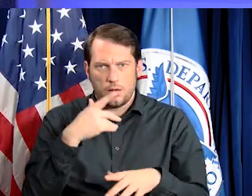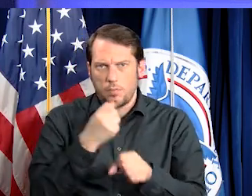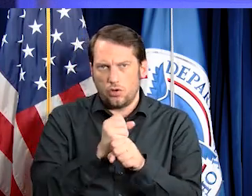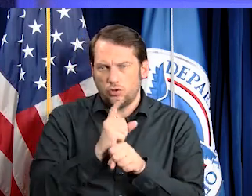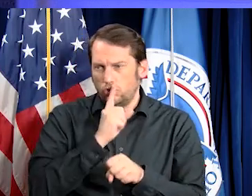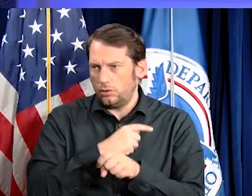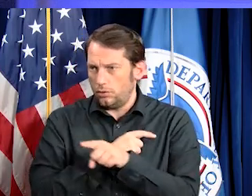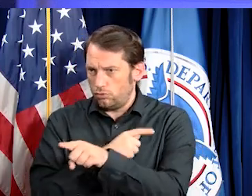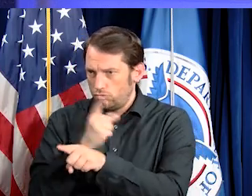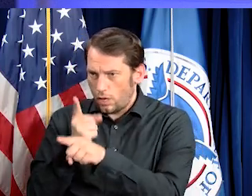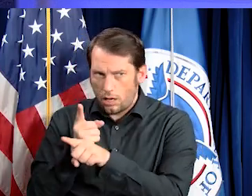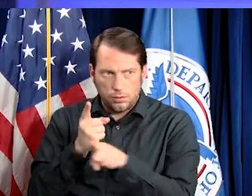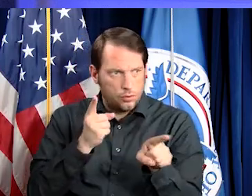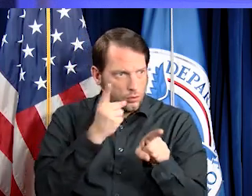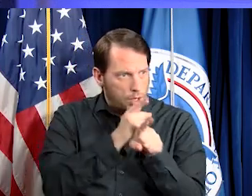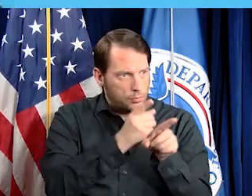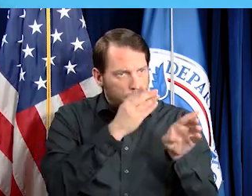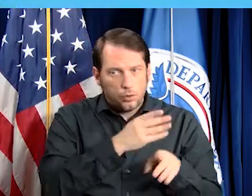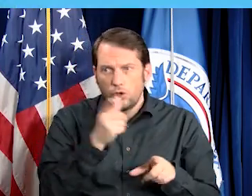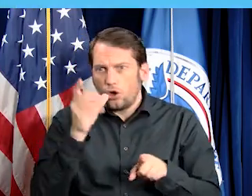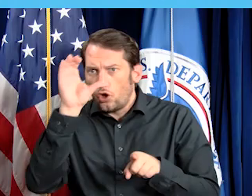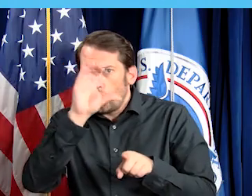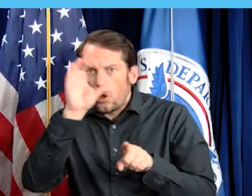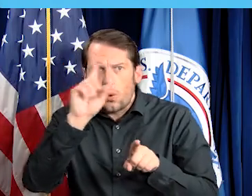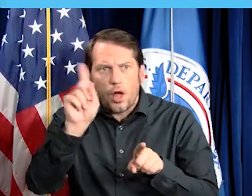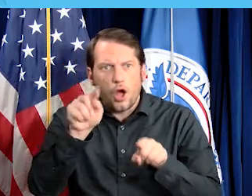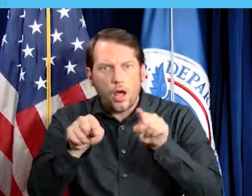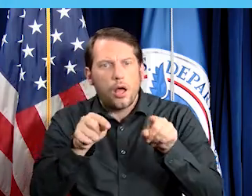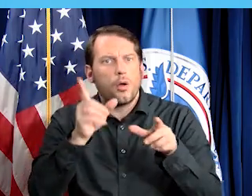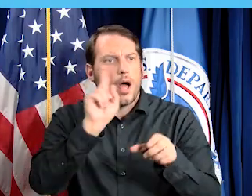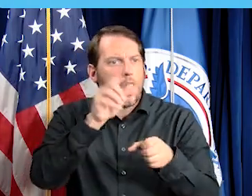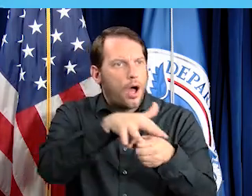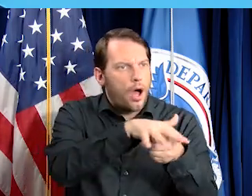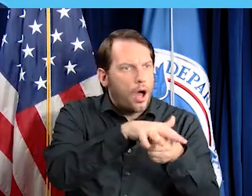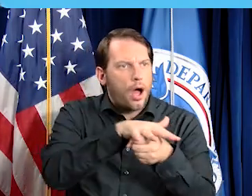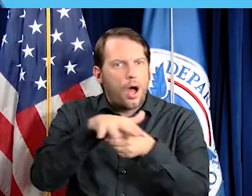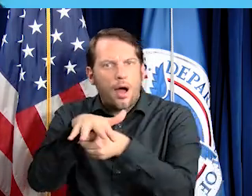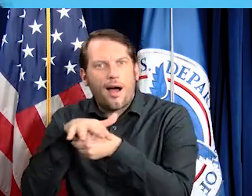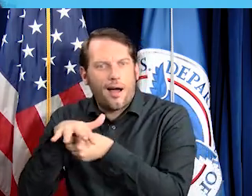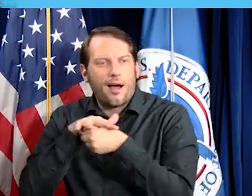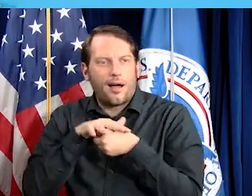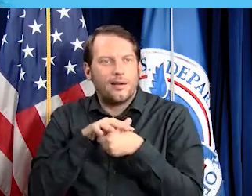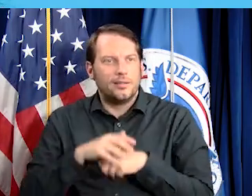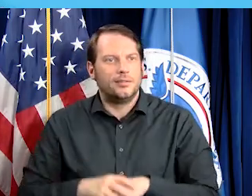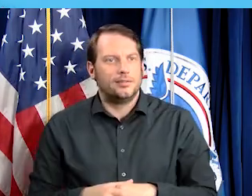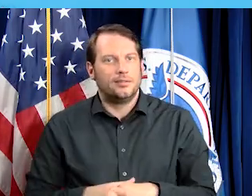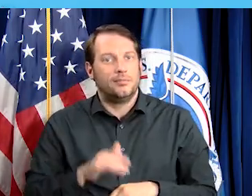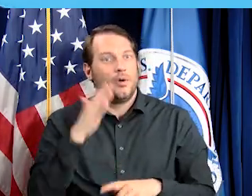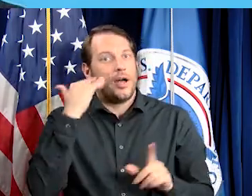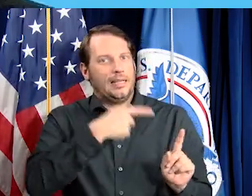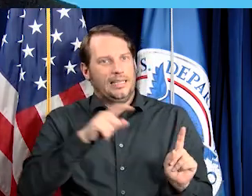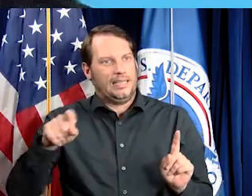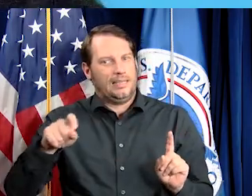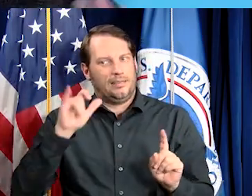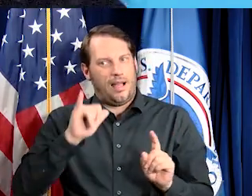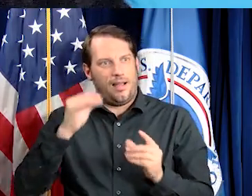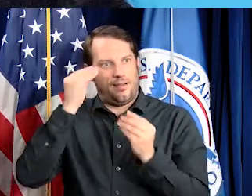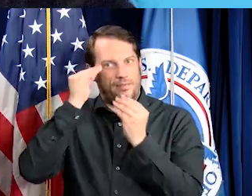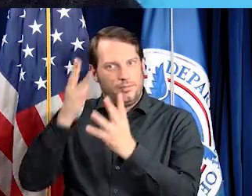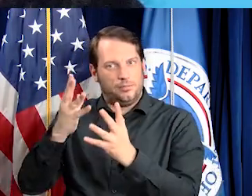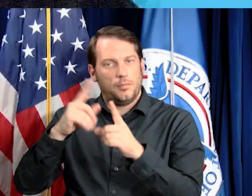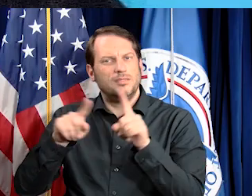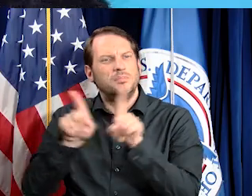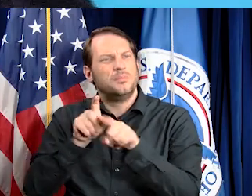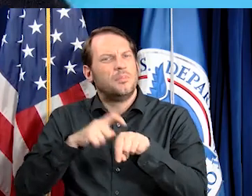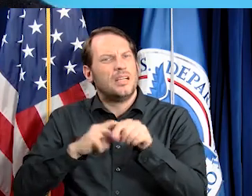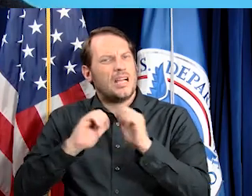And is this the location that they need help? But also figuring out how do we protect that in an age where all this information is publicly